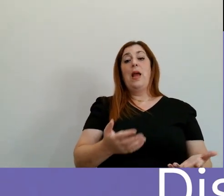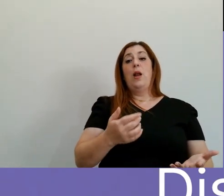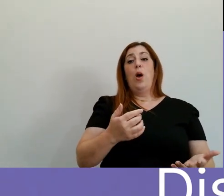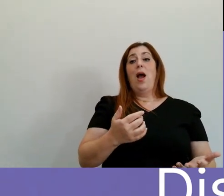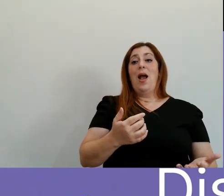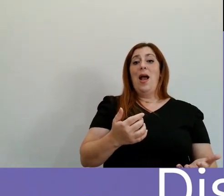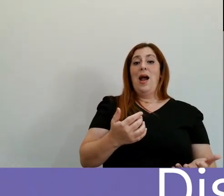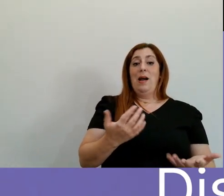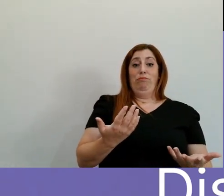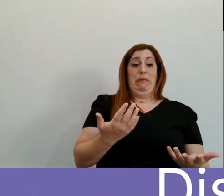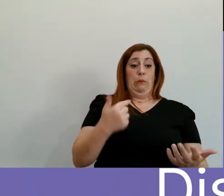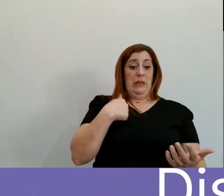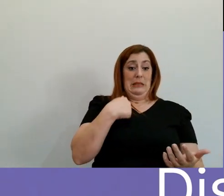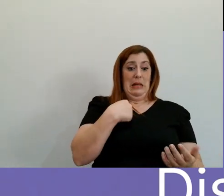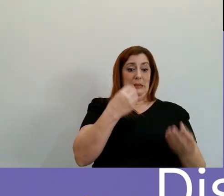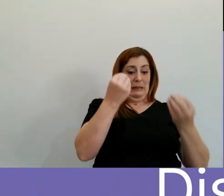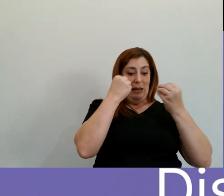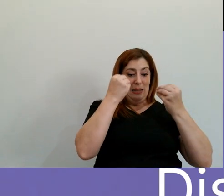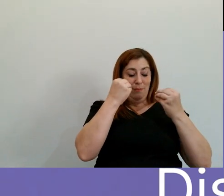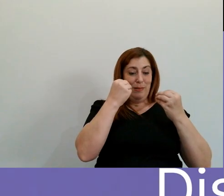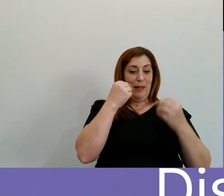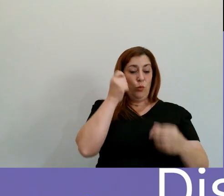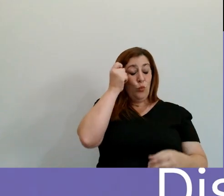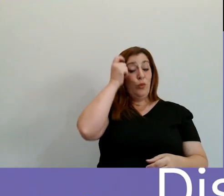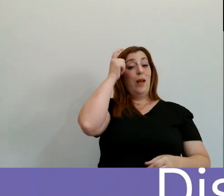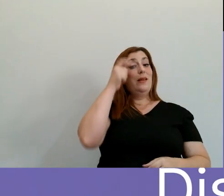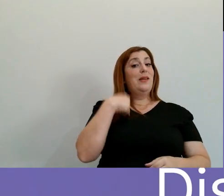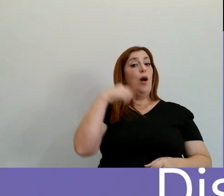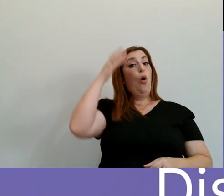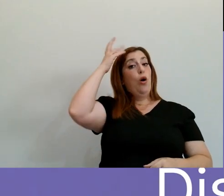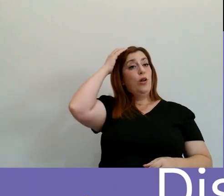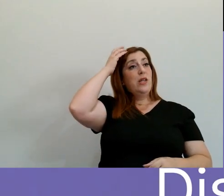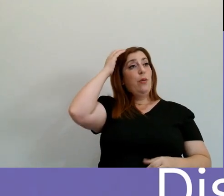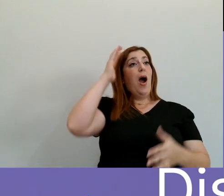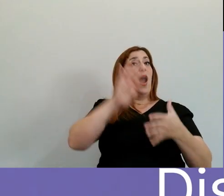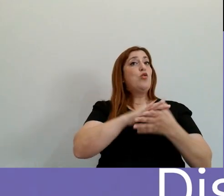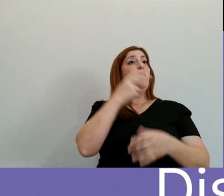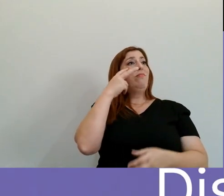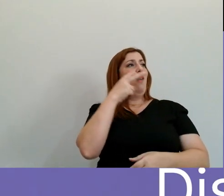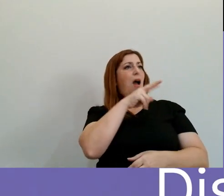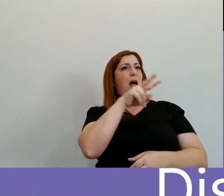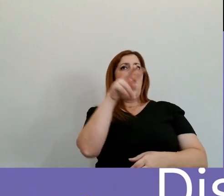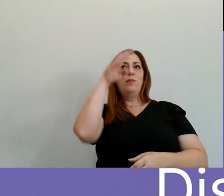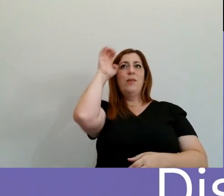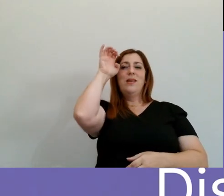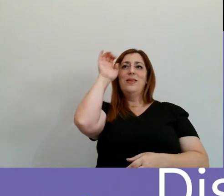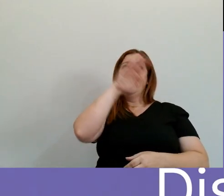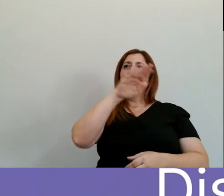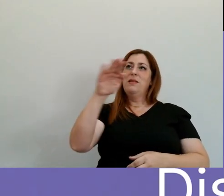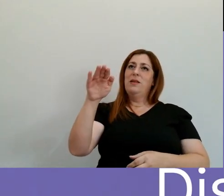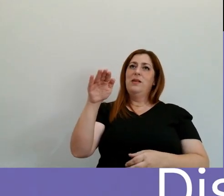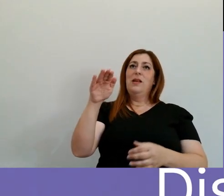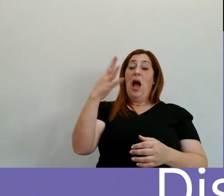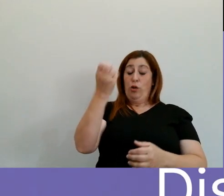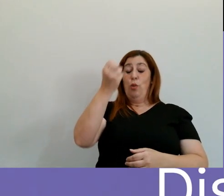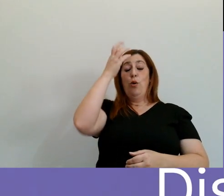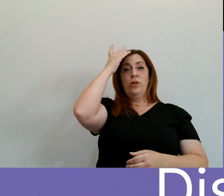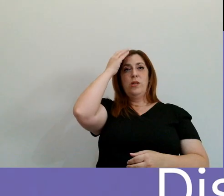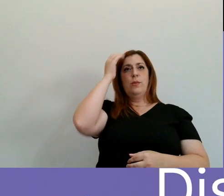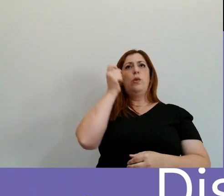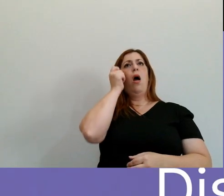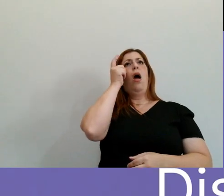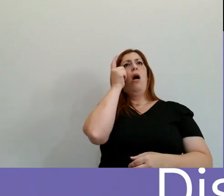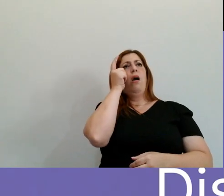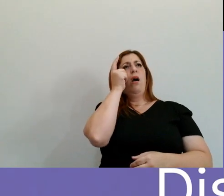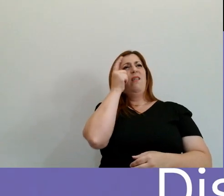learning that we might be autistic. That's how I learned that I might be autistic, from people sharing their experiences online.